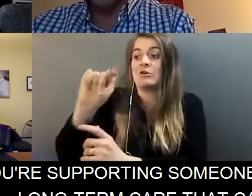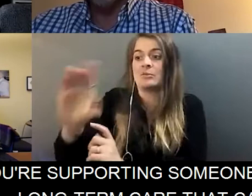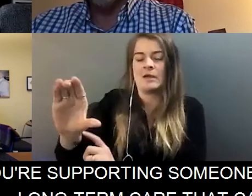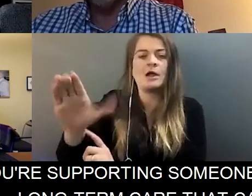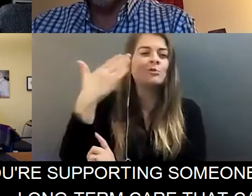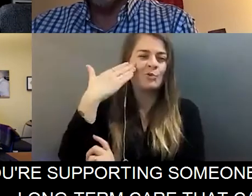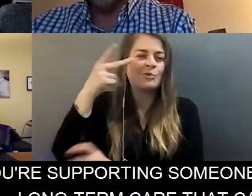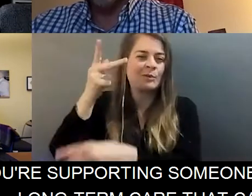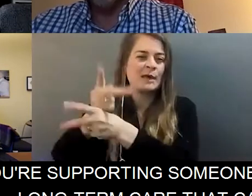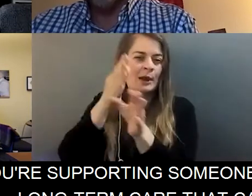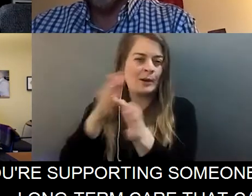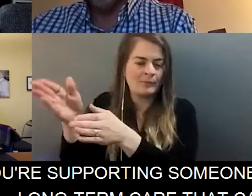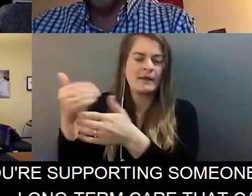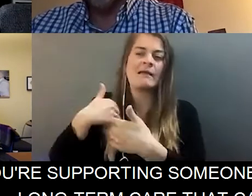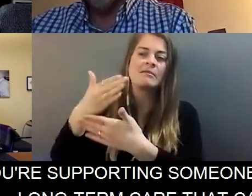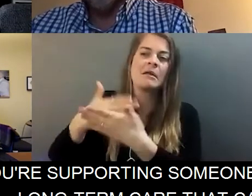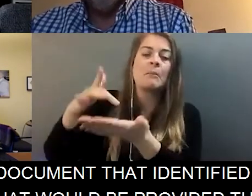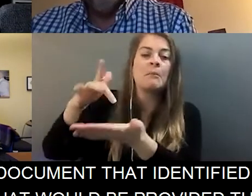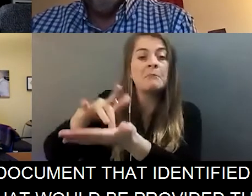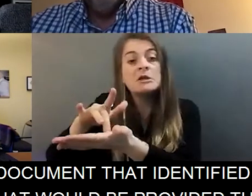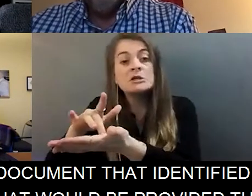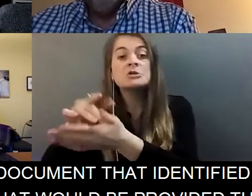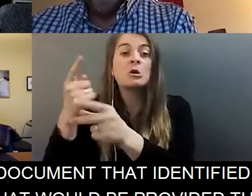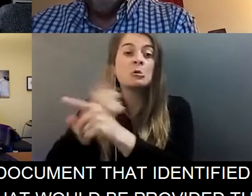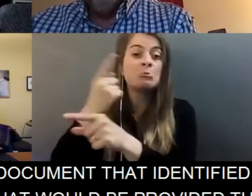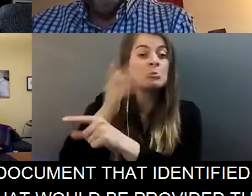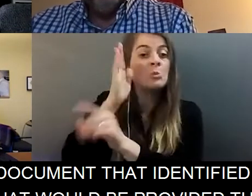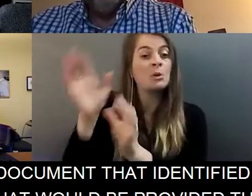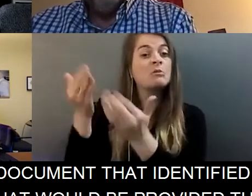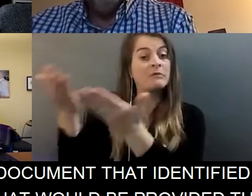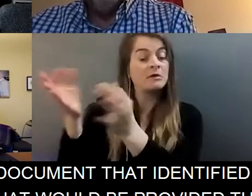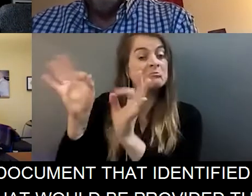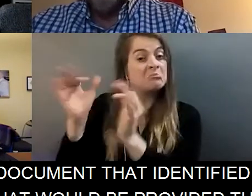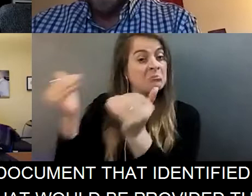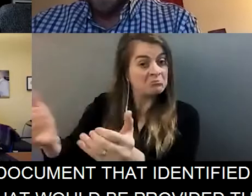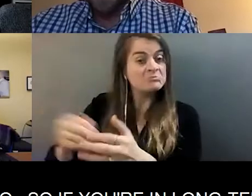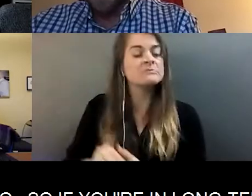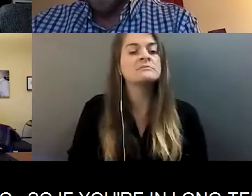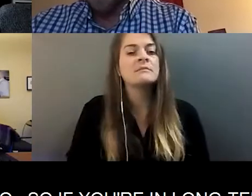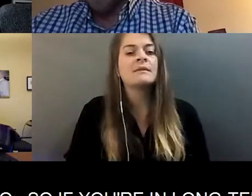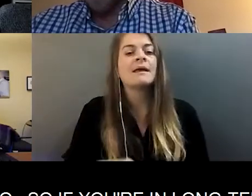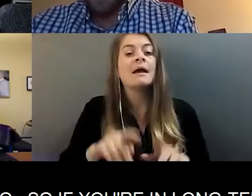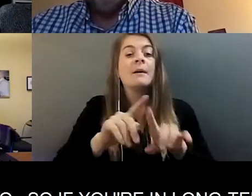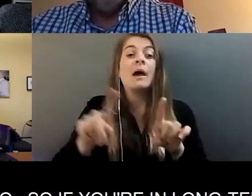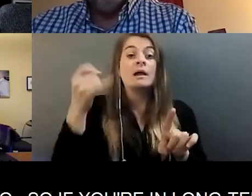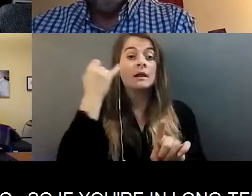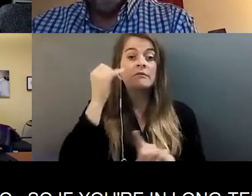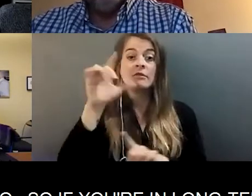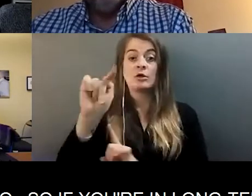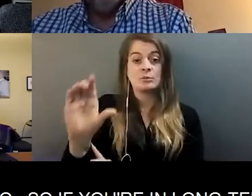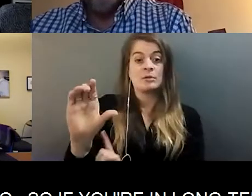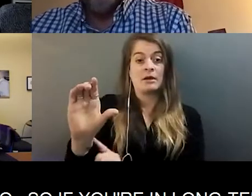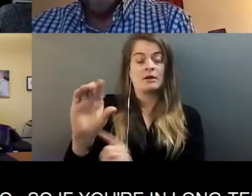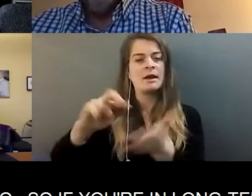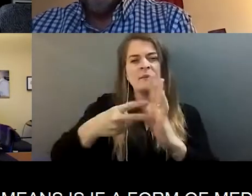a document that identified some medication that would be provided and that you agree to. But if you're in long-term care, what this